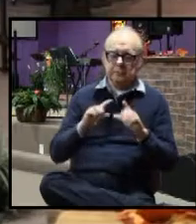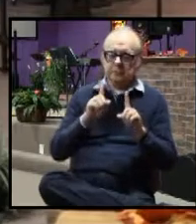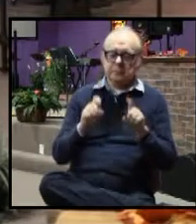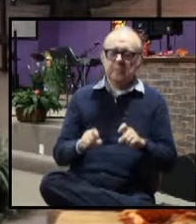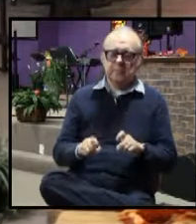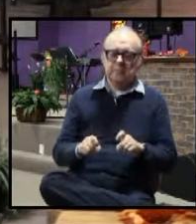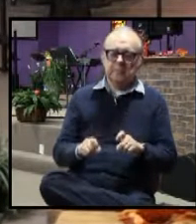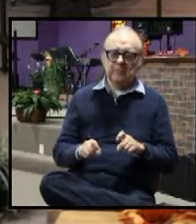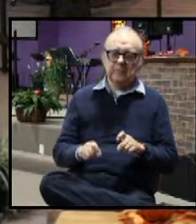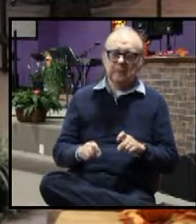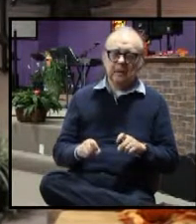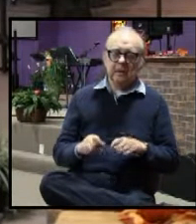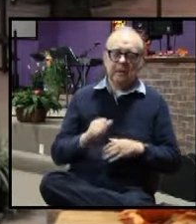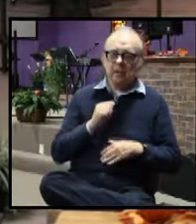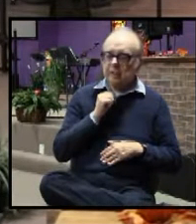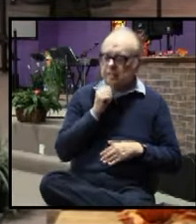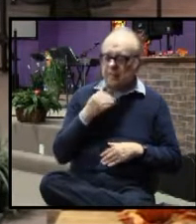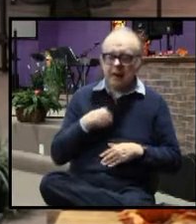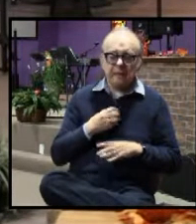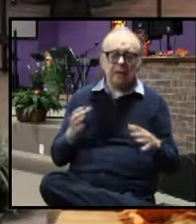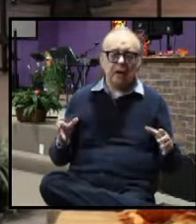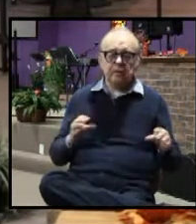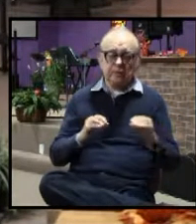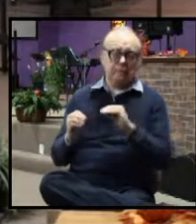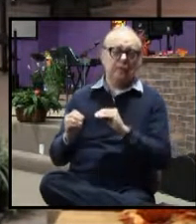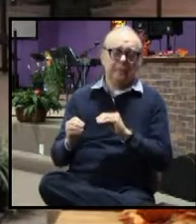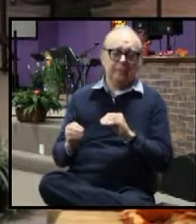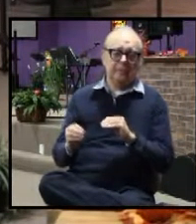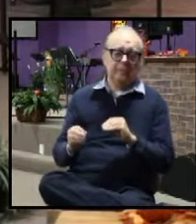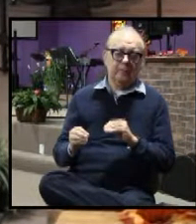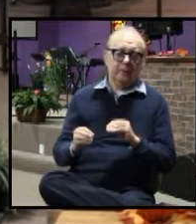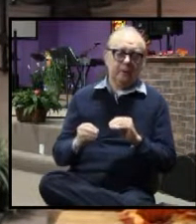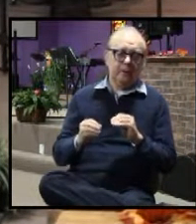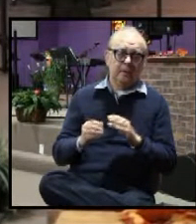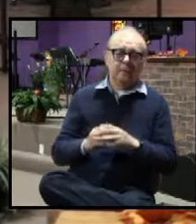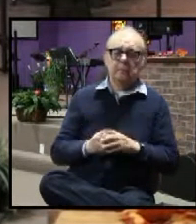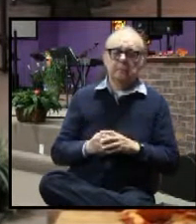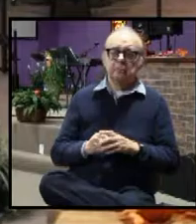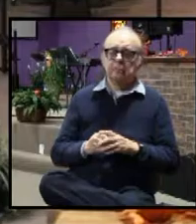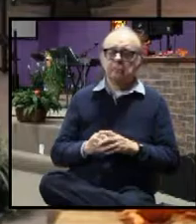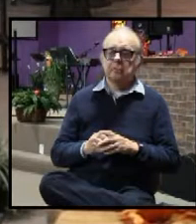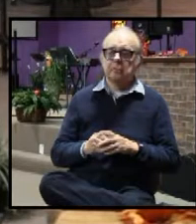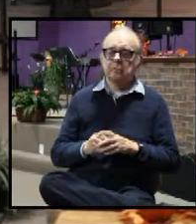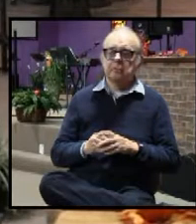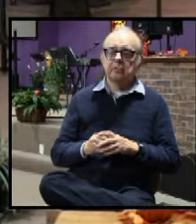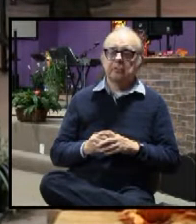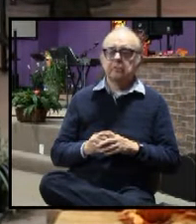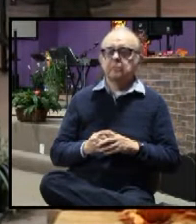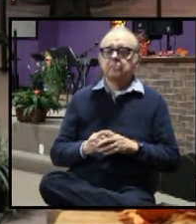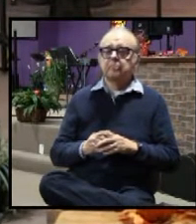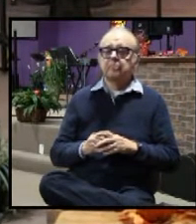out of the questions, then you really don't have a lot to move on. So here we go.